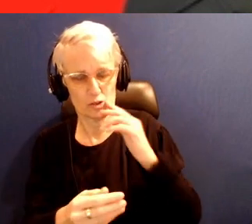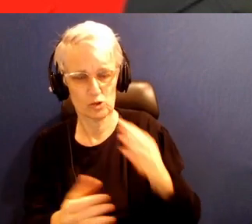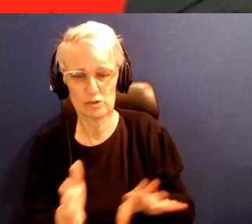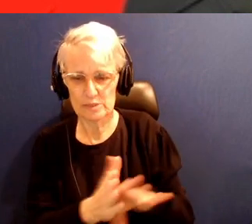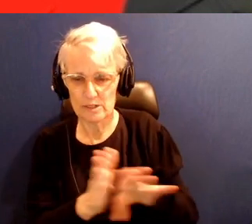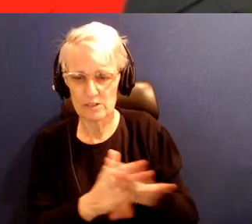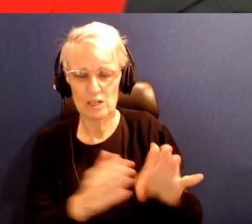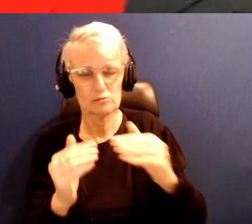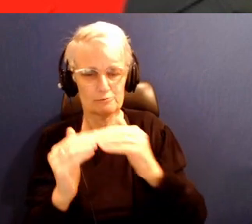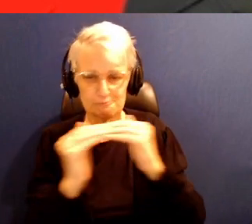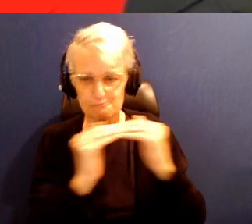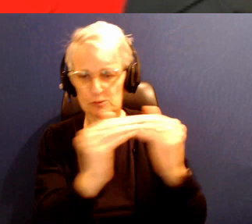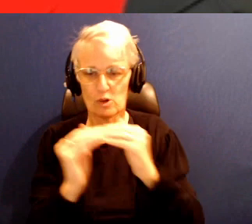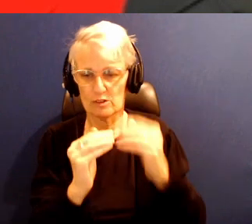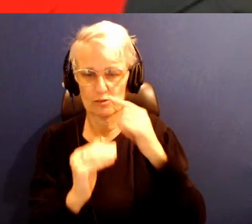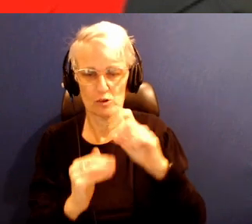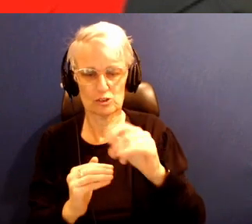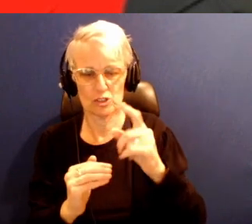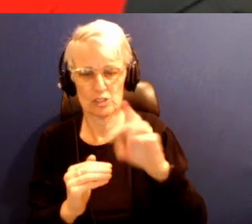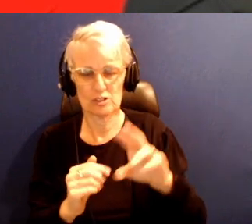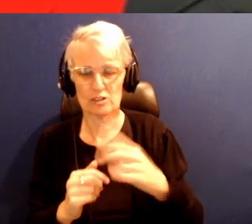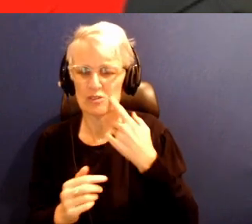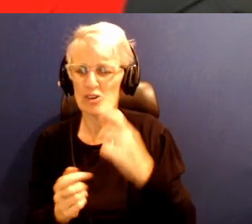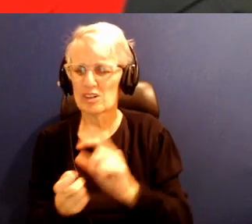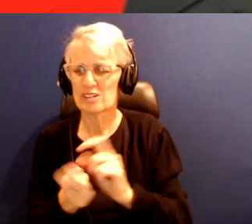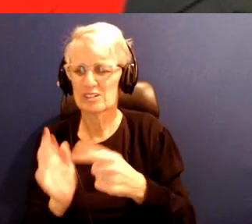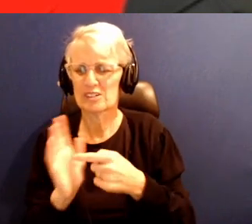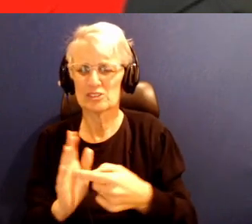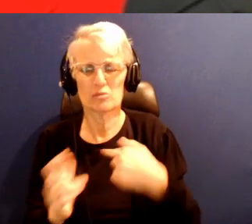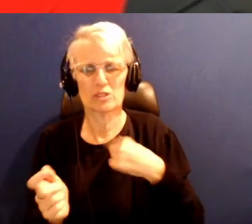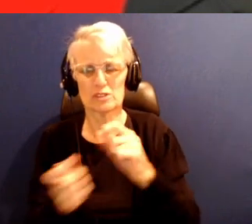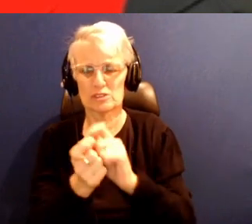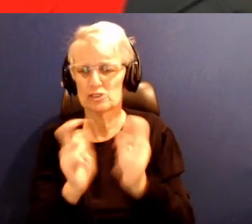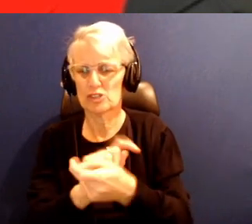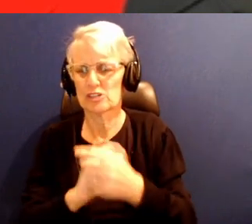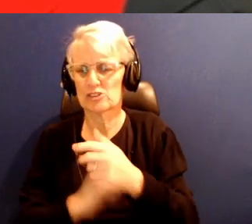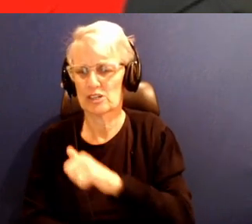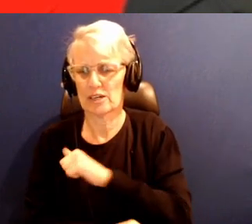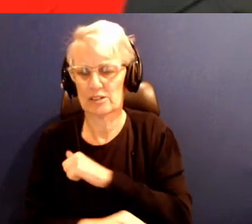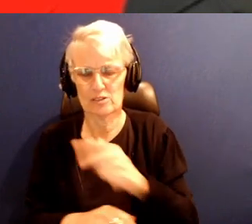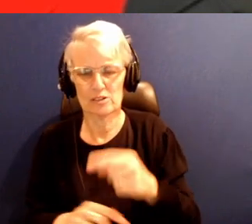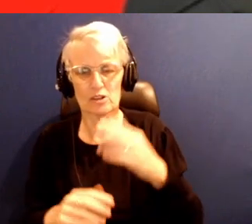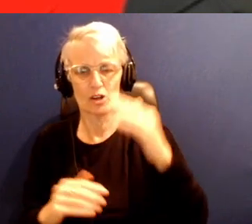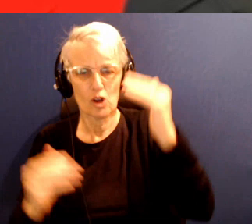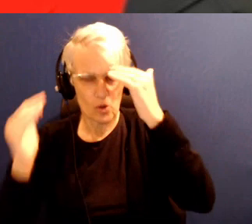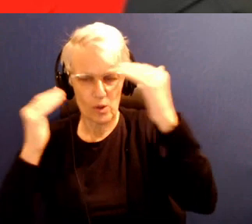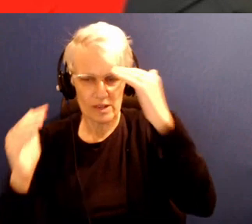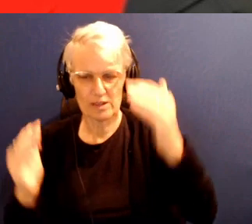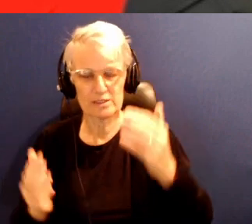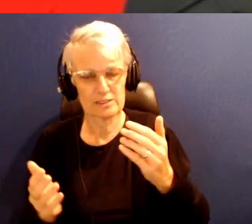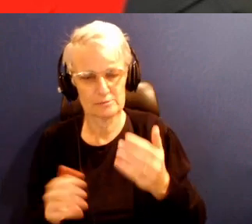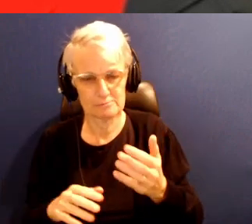contribute to fostering gender equality. For example, changed attitudes due to participating in awareness